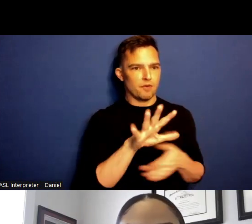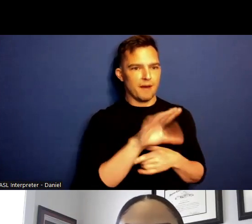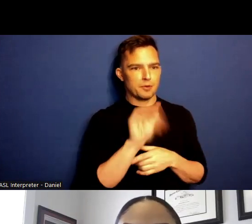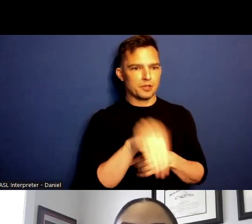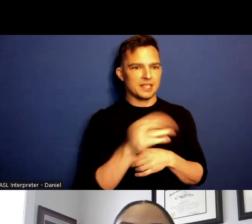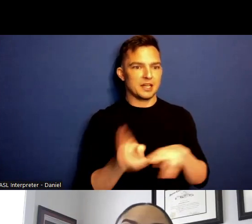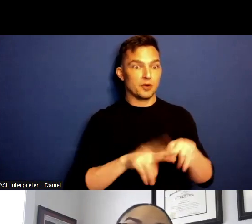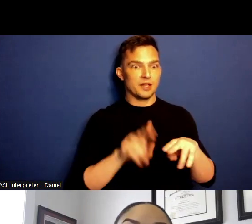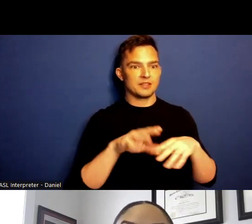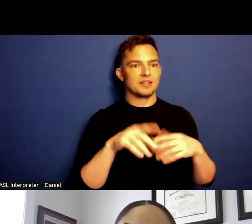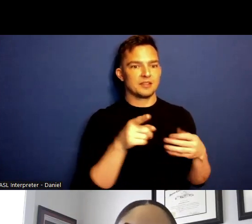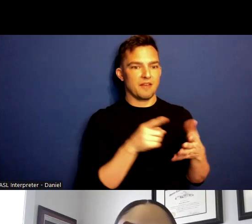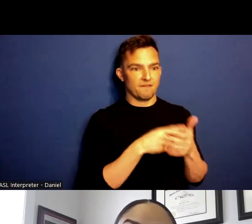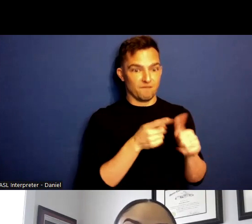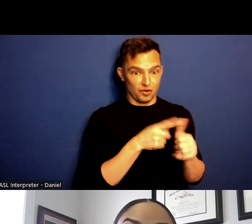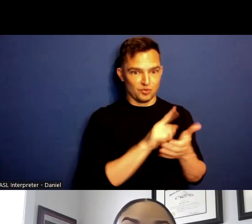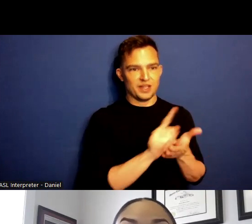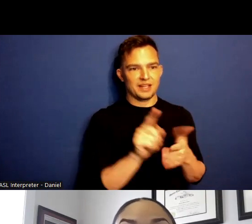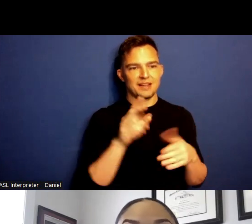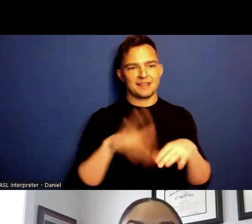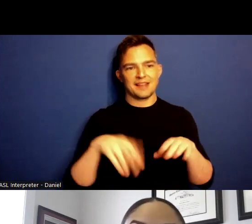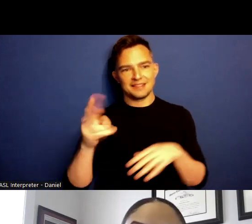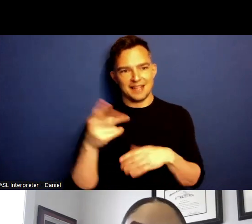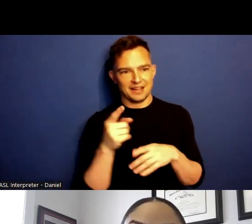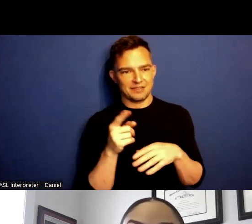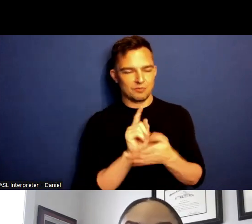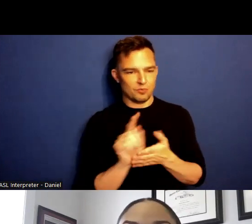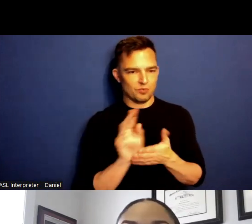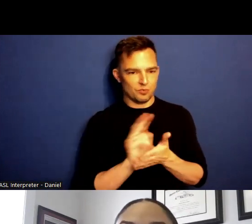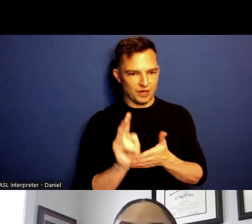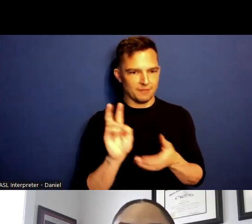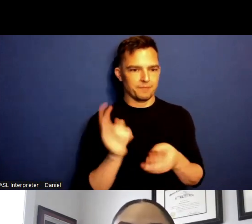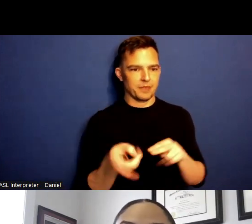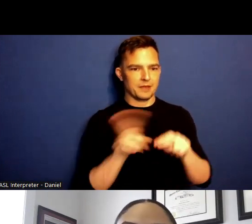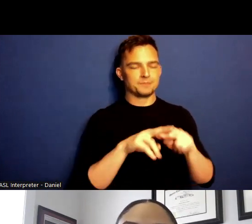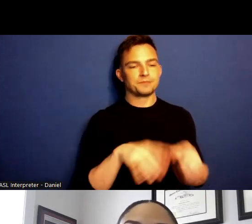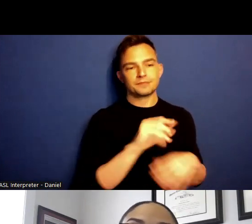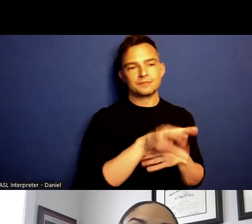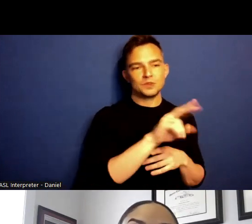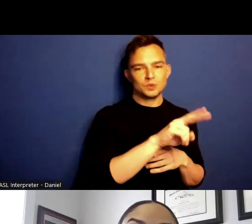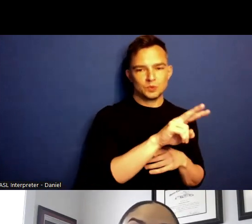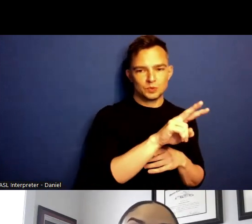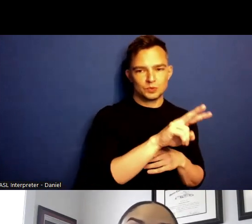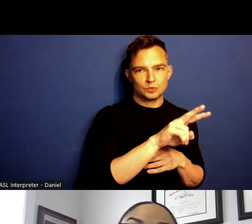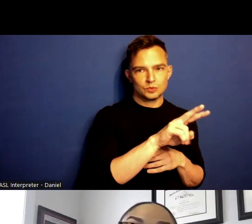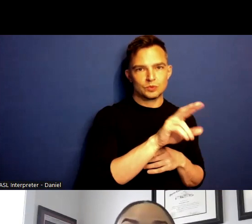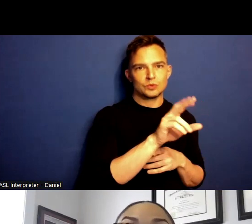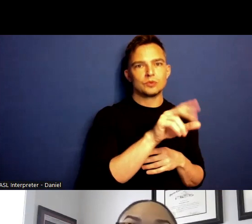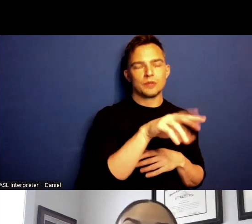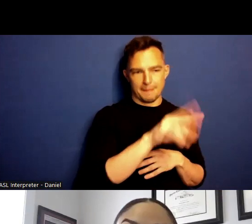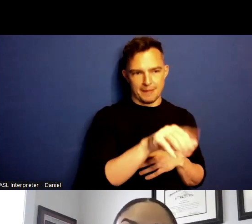week. Recent data comparing May 2022 to May 2023 volume shows an increase